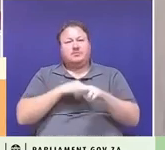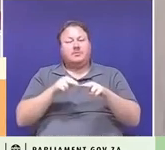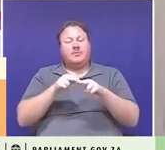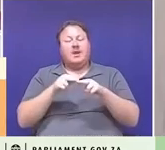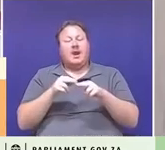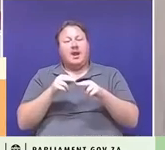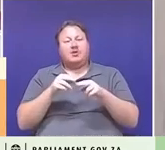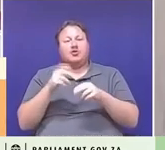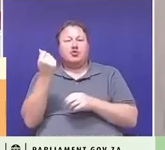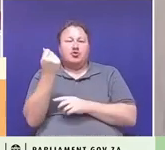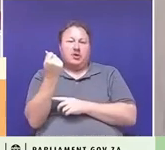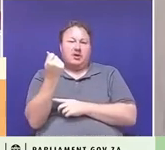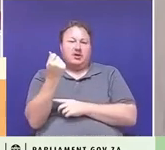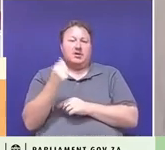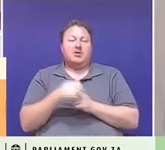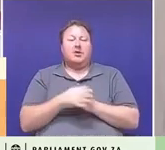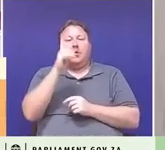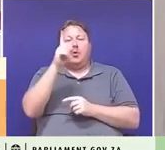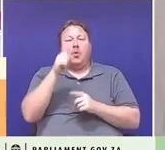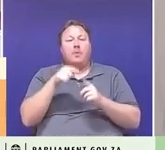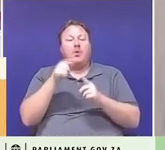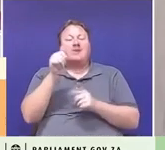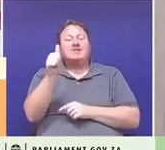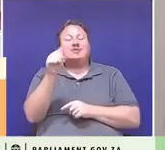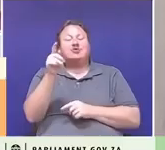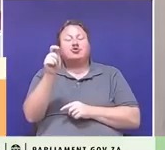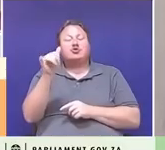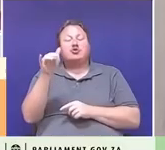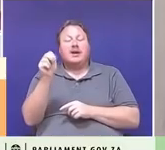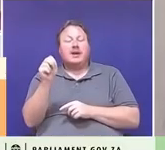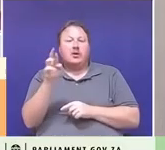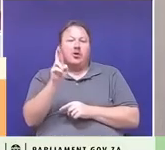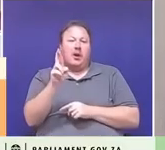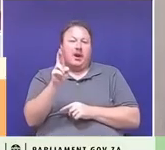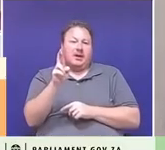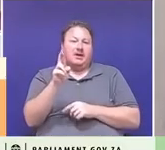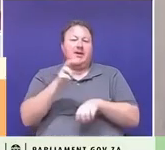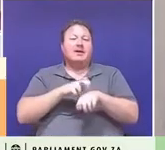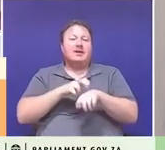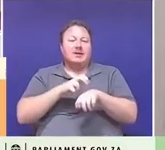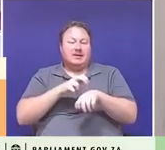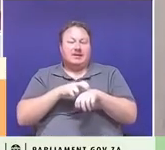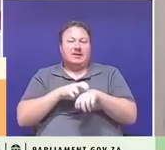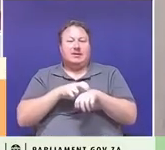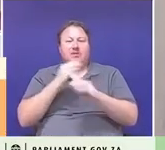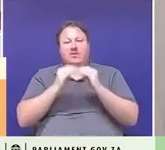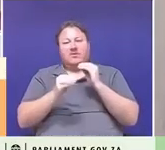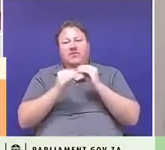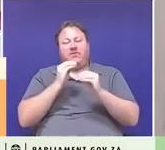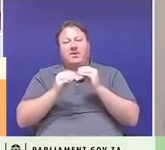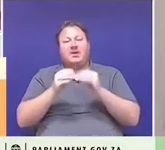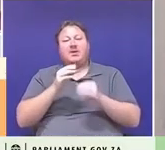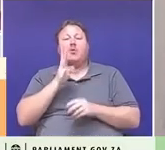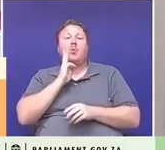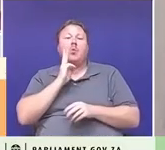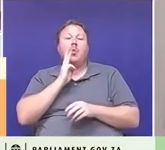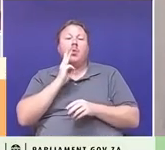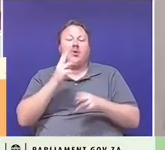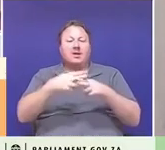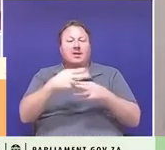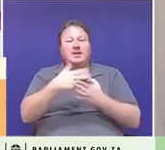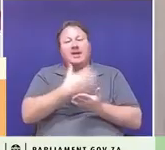indicated that 1.6 trillion rand is required to address water and sanitation infrastructure